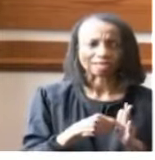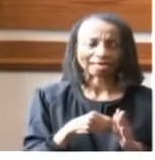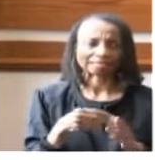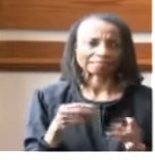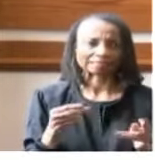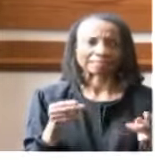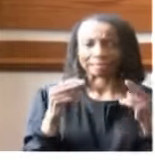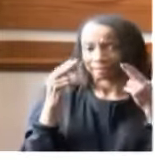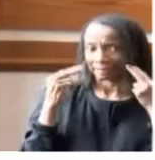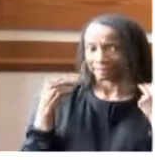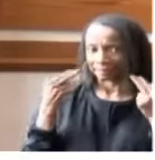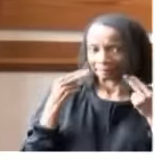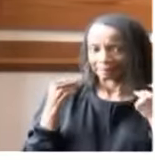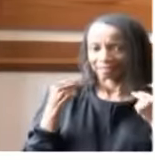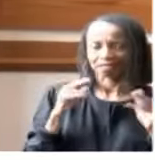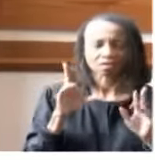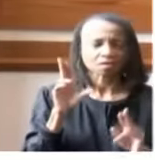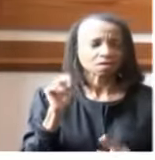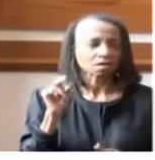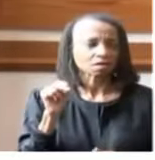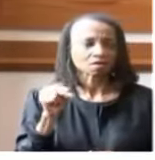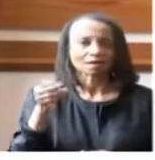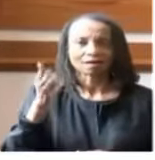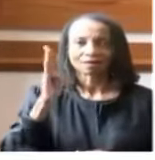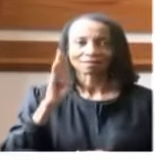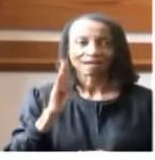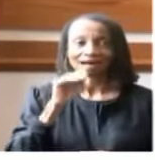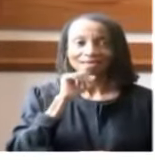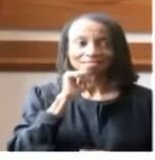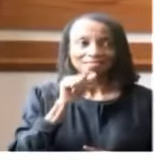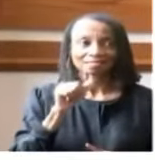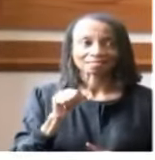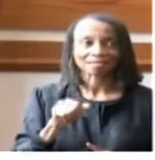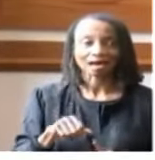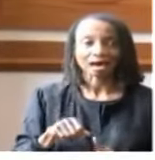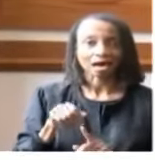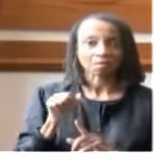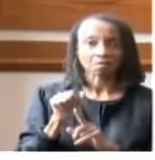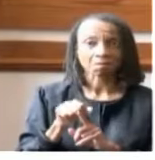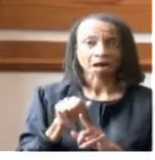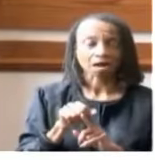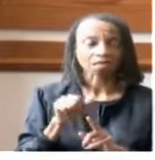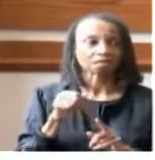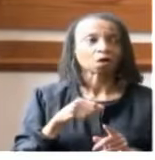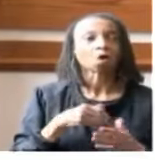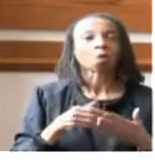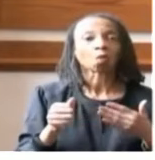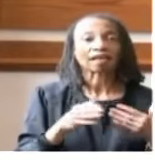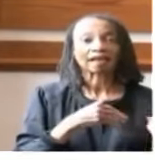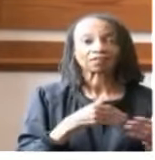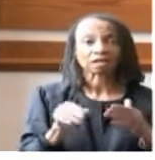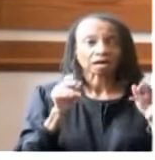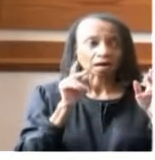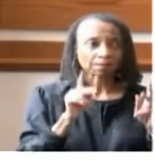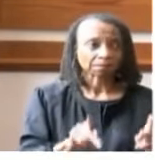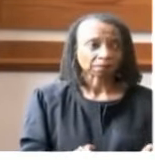not mocked. Whatsoever a person sows, that they shall